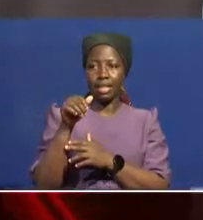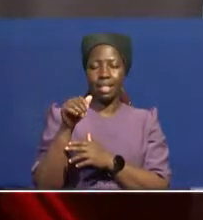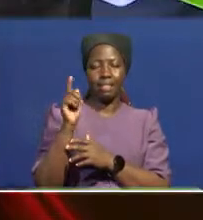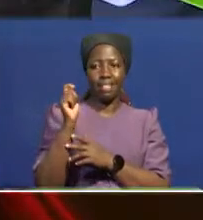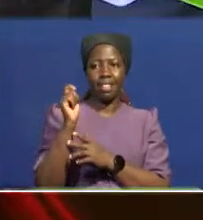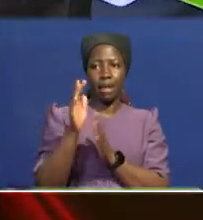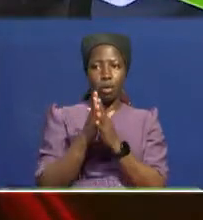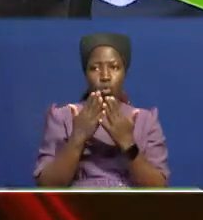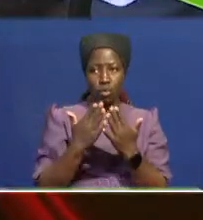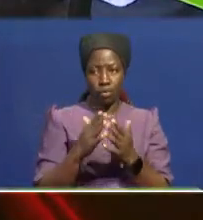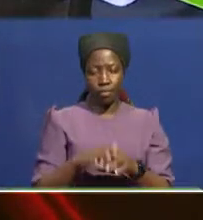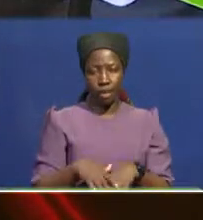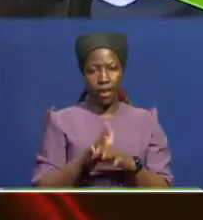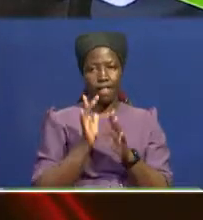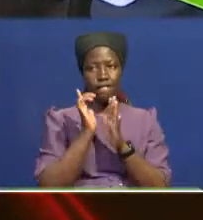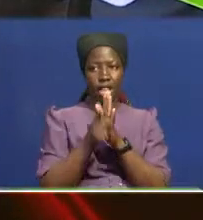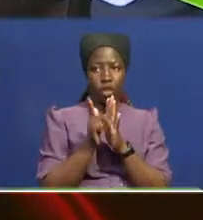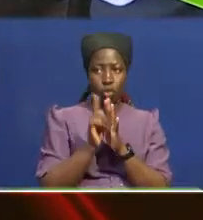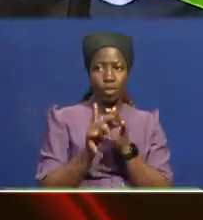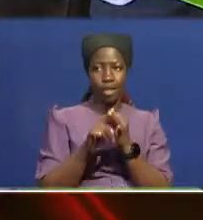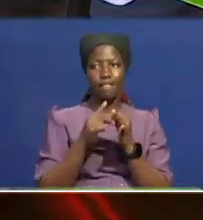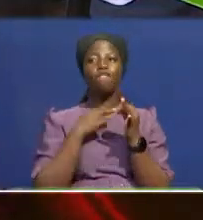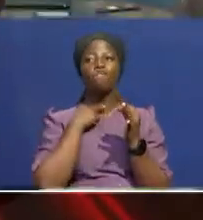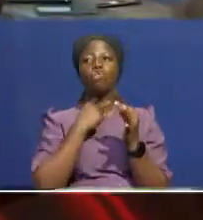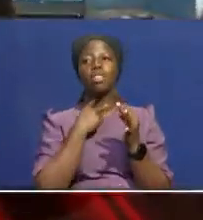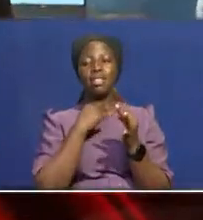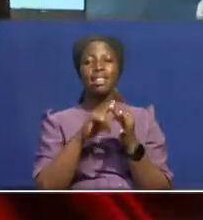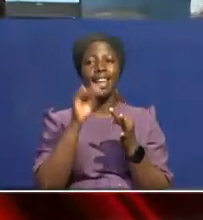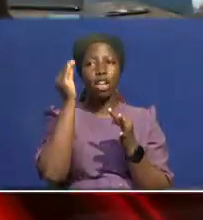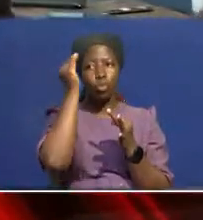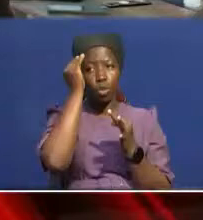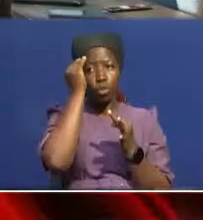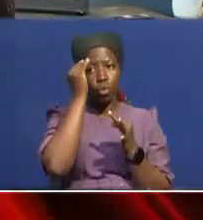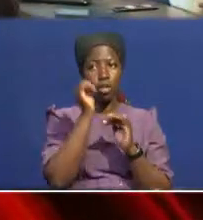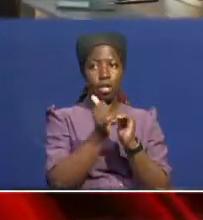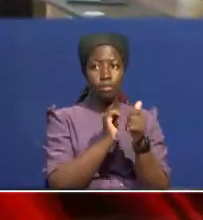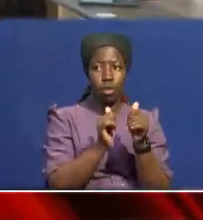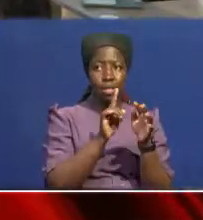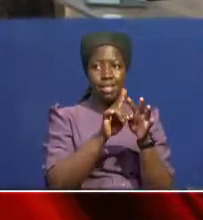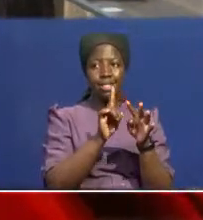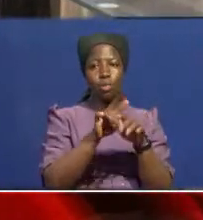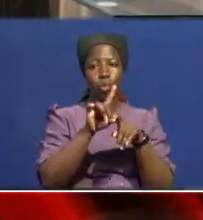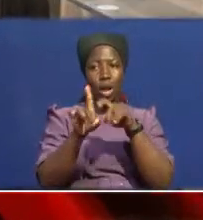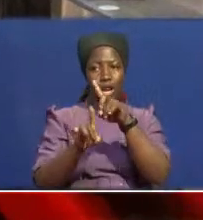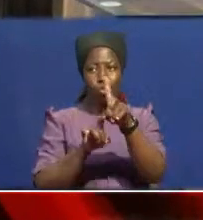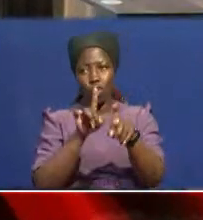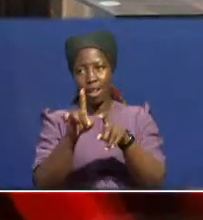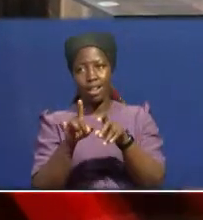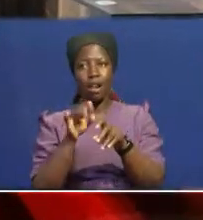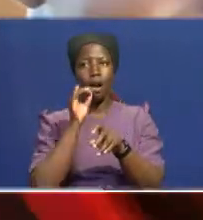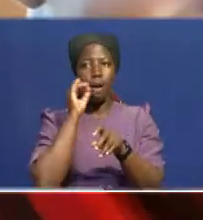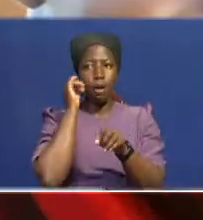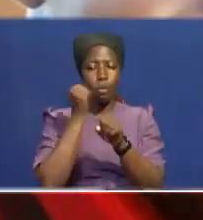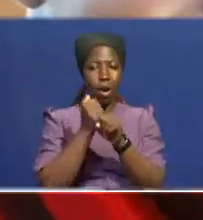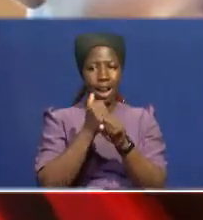textbooks. Videos, audio, educational games, quizzes and assignments are also on the